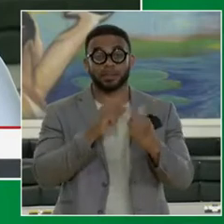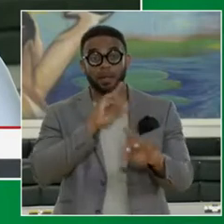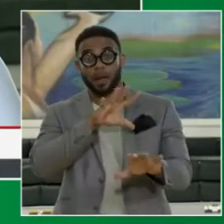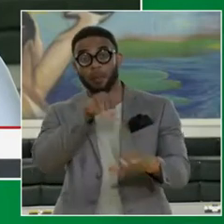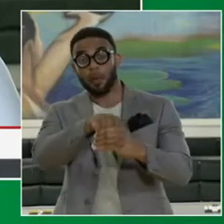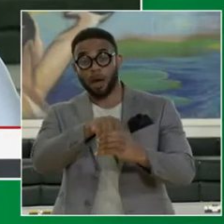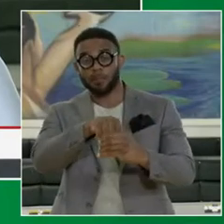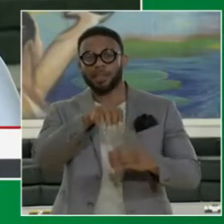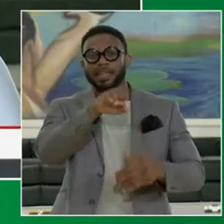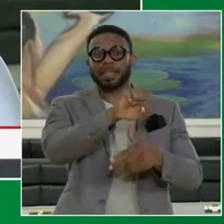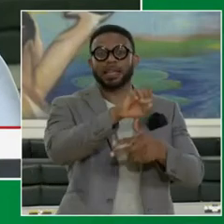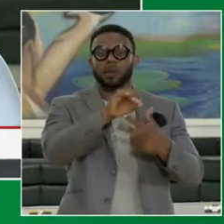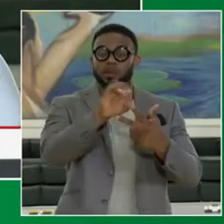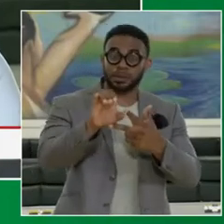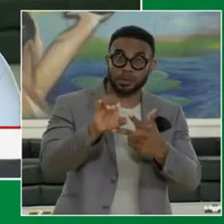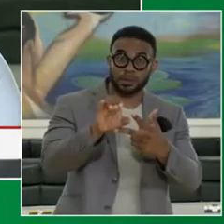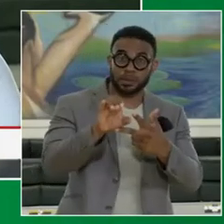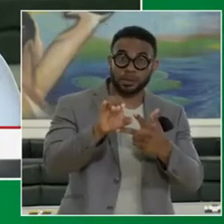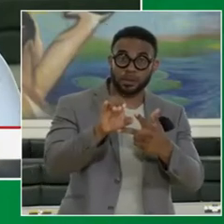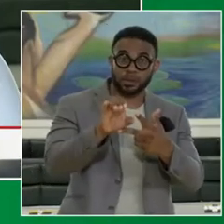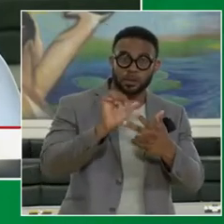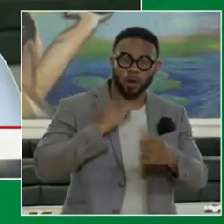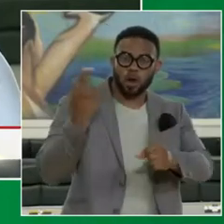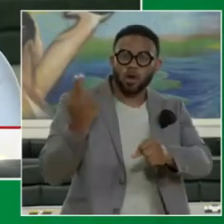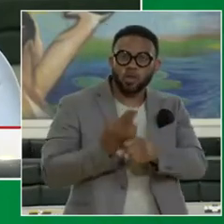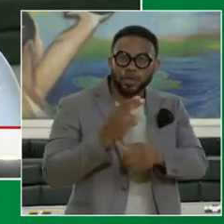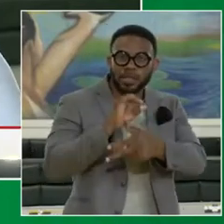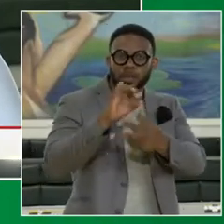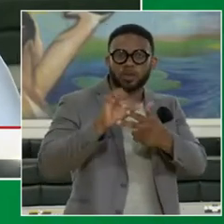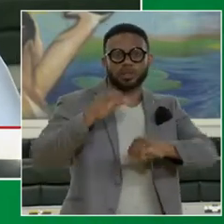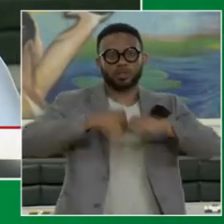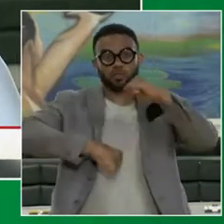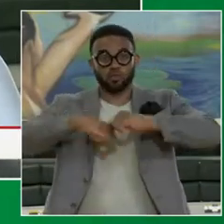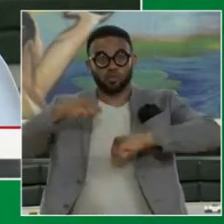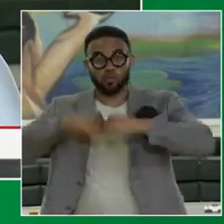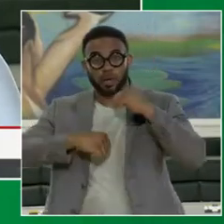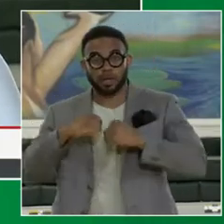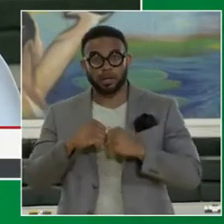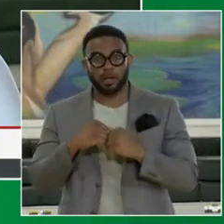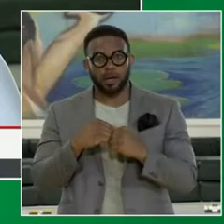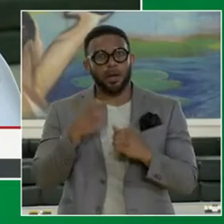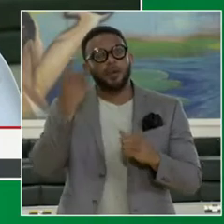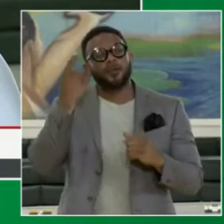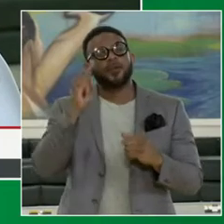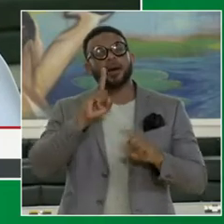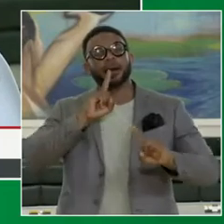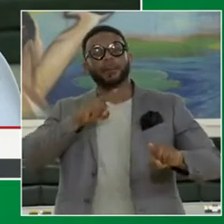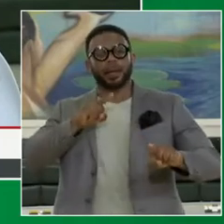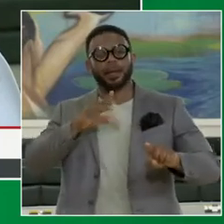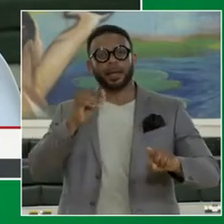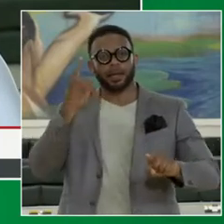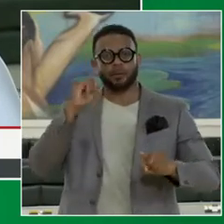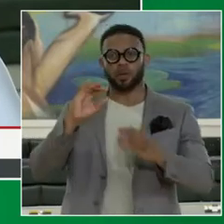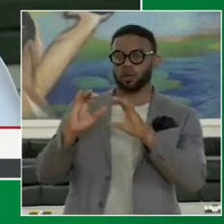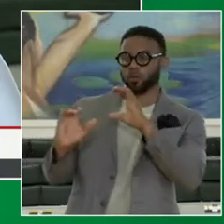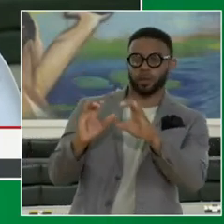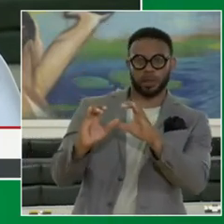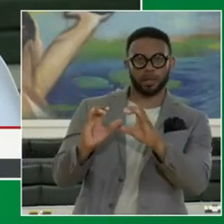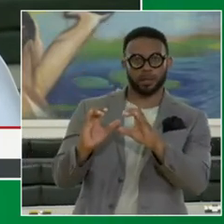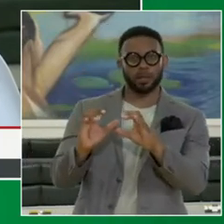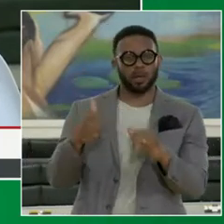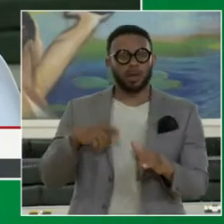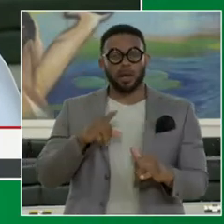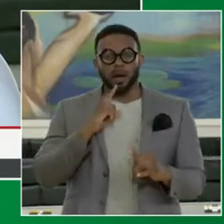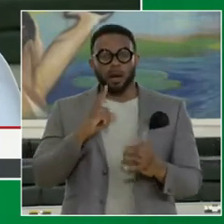part of the EOC, and we are using the EOC structure for command and for communication so that